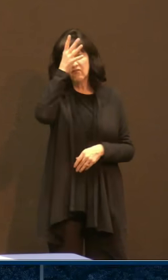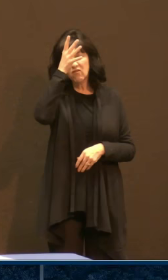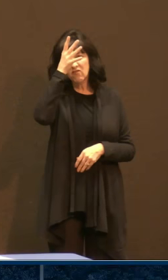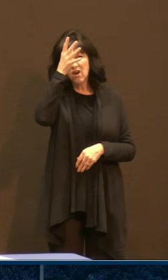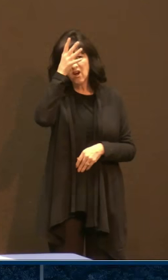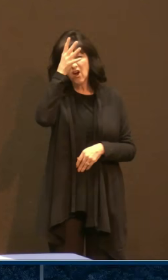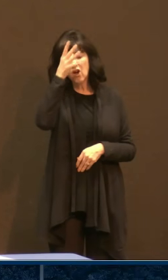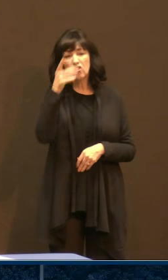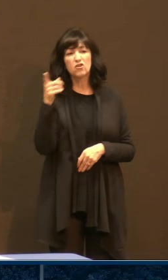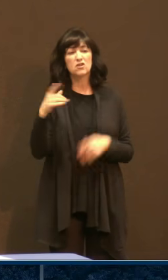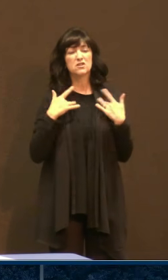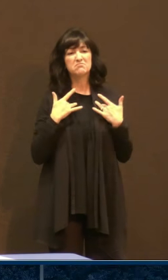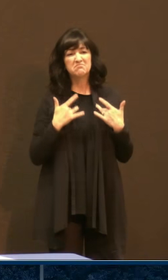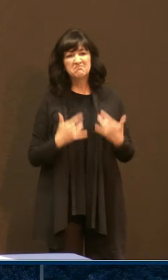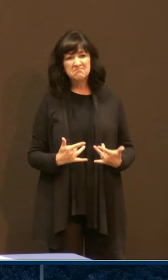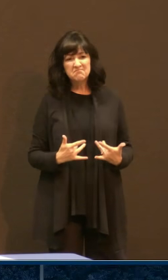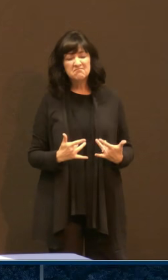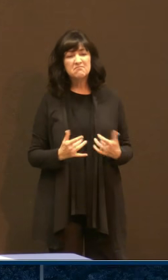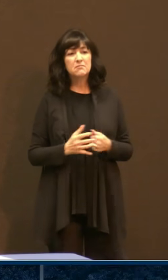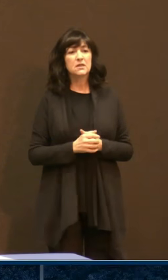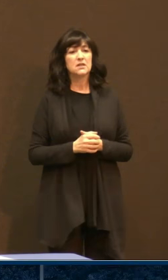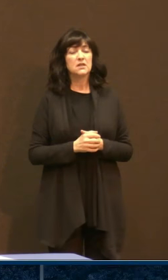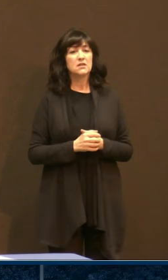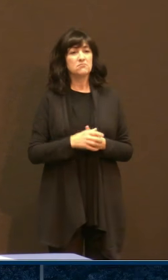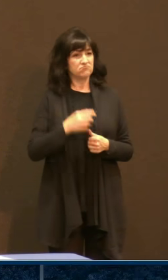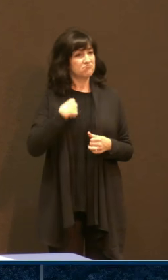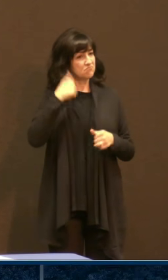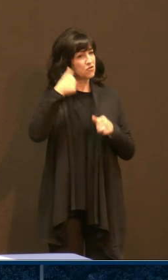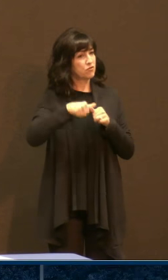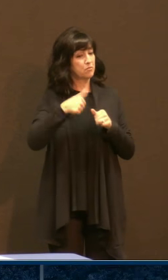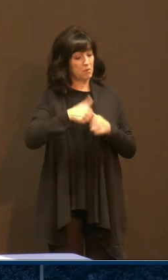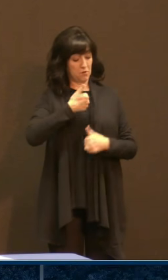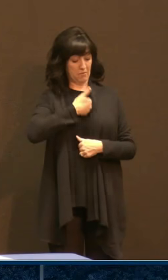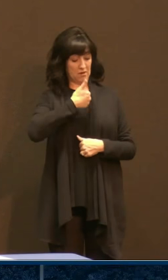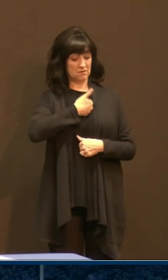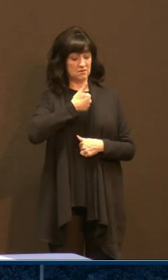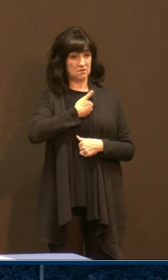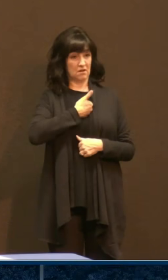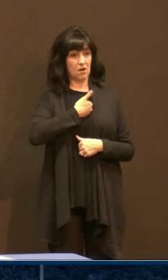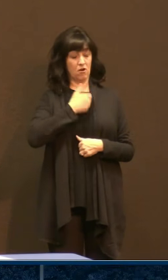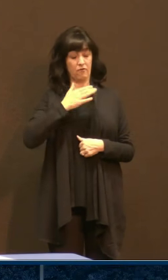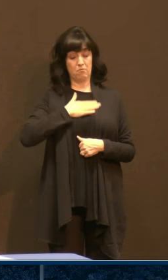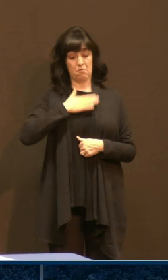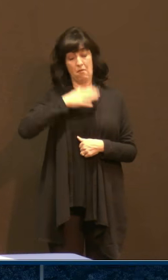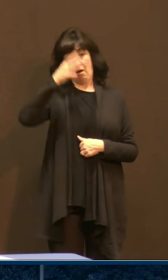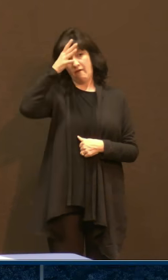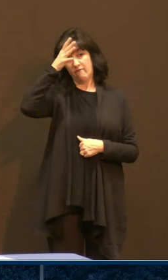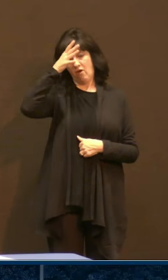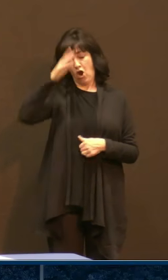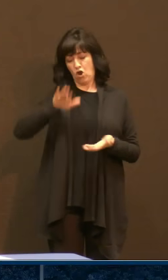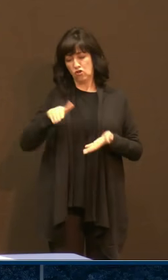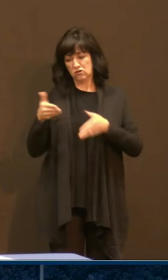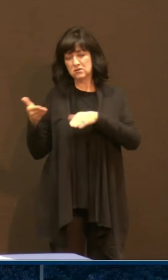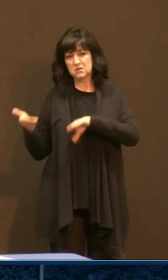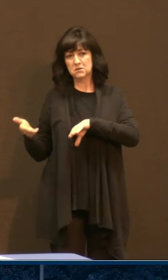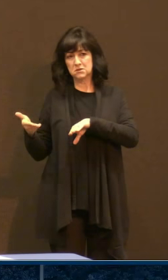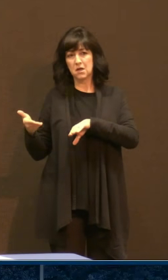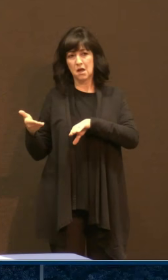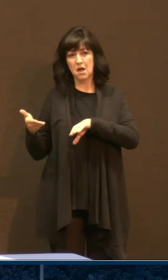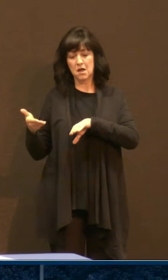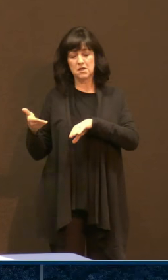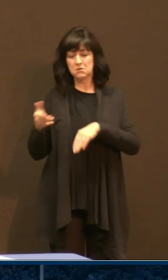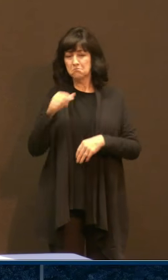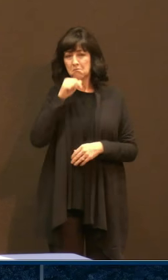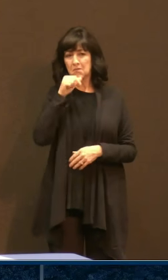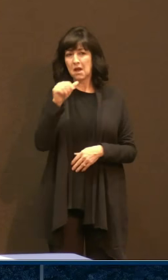away. And I remember my own father when he passed, not by COVID-19, but similar fashion on a